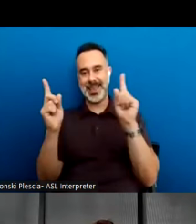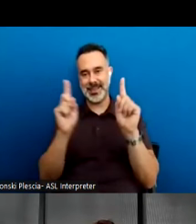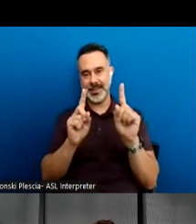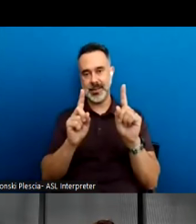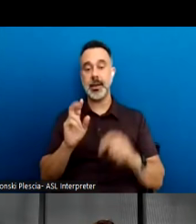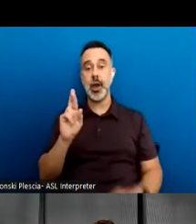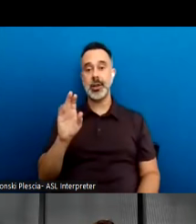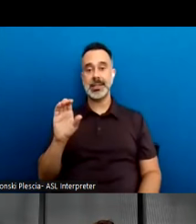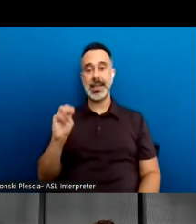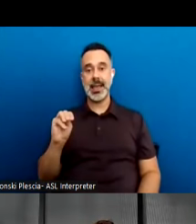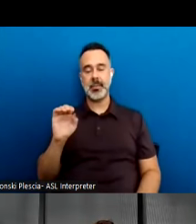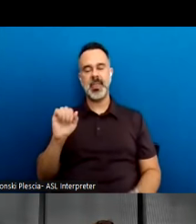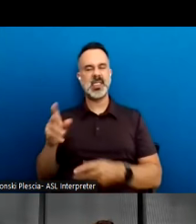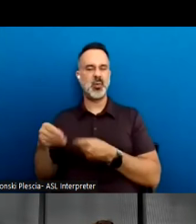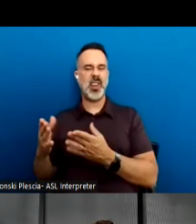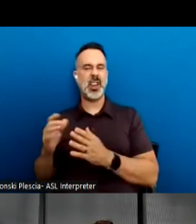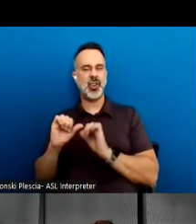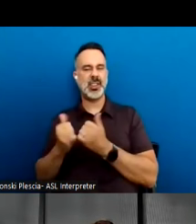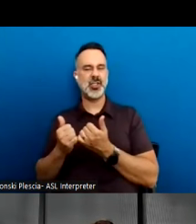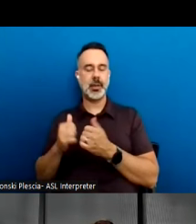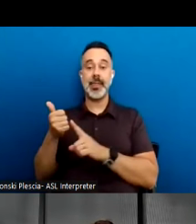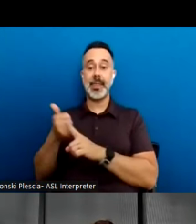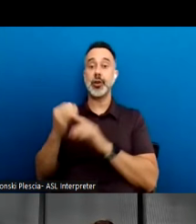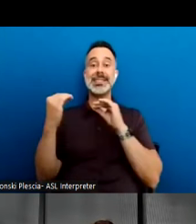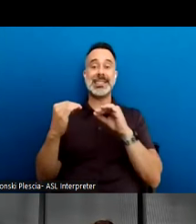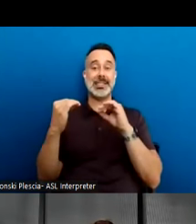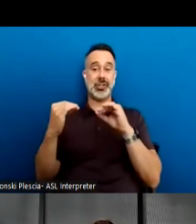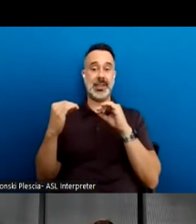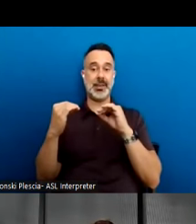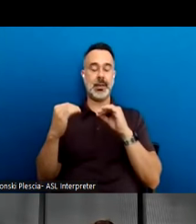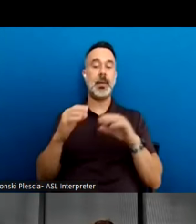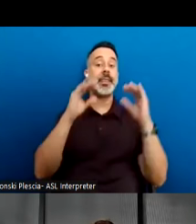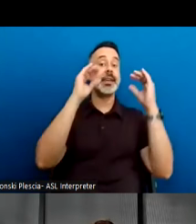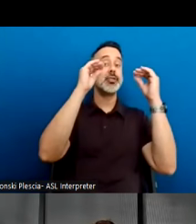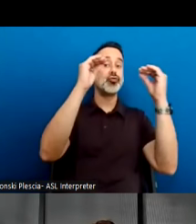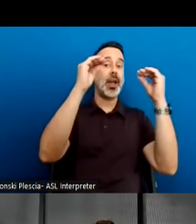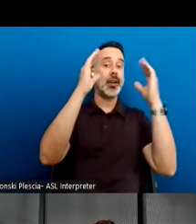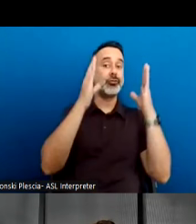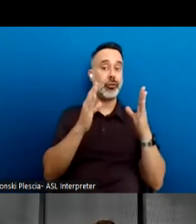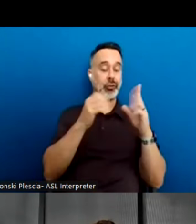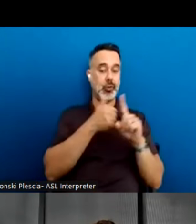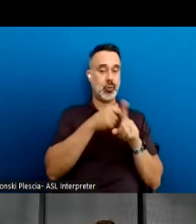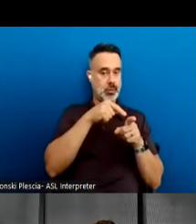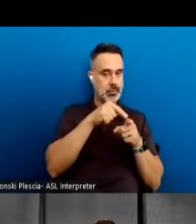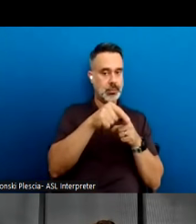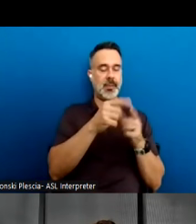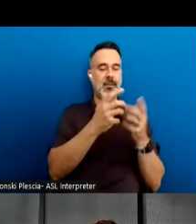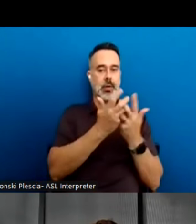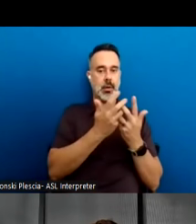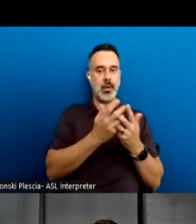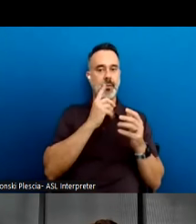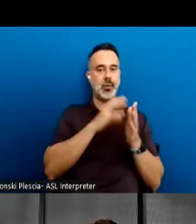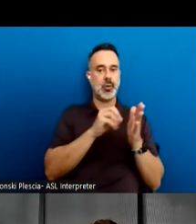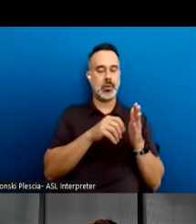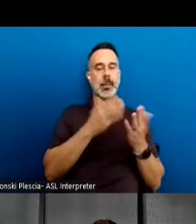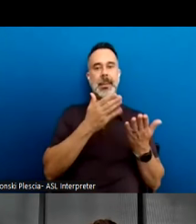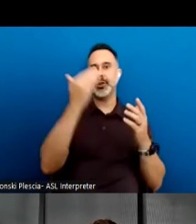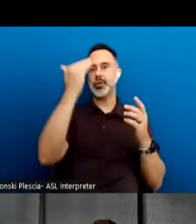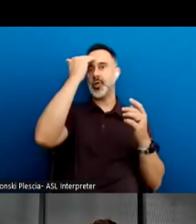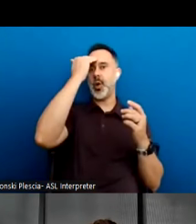RCM, which is the provider agency, is teaching the class, the instructor who specializes in accommodations for students, and they know the